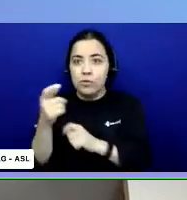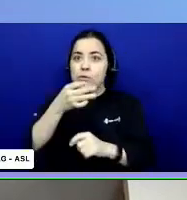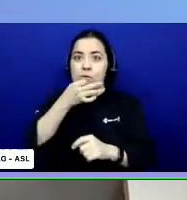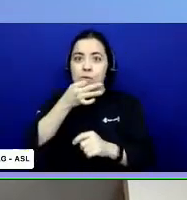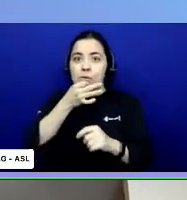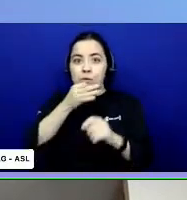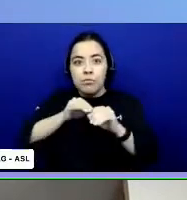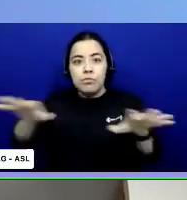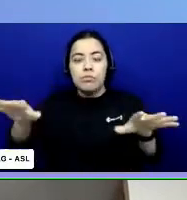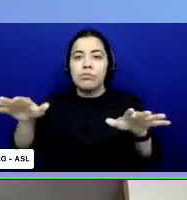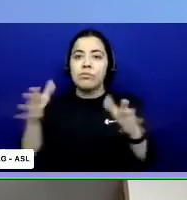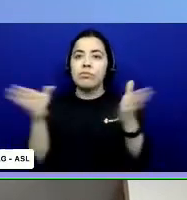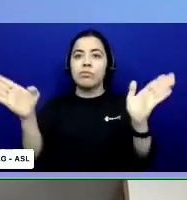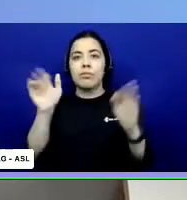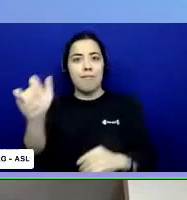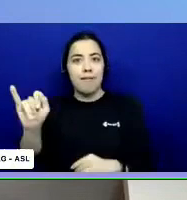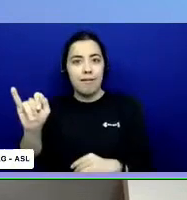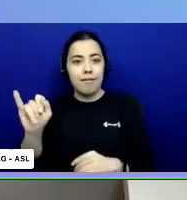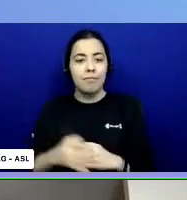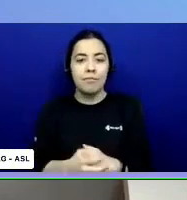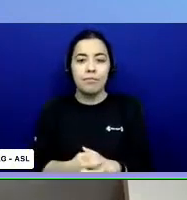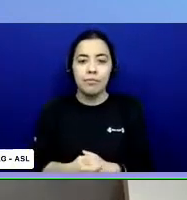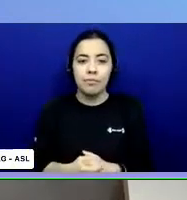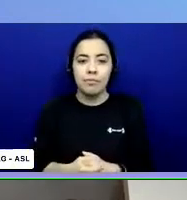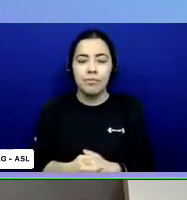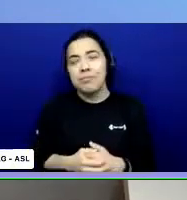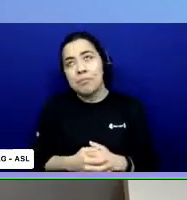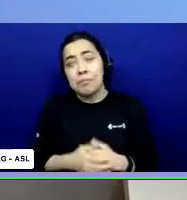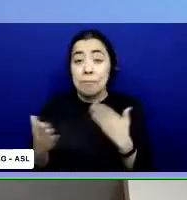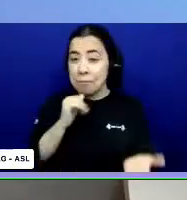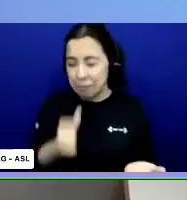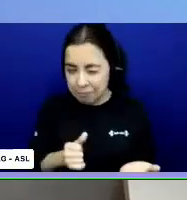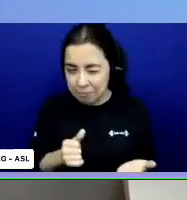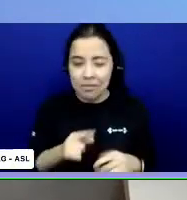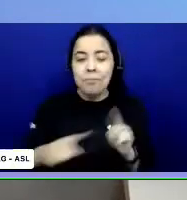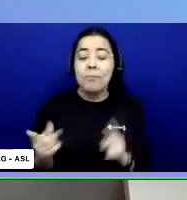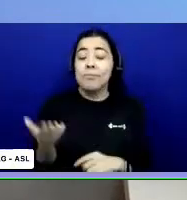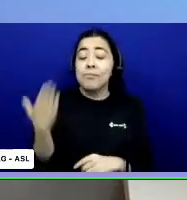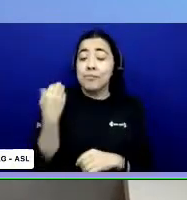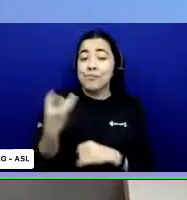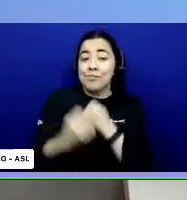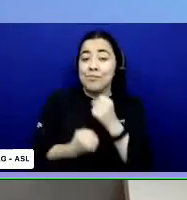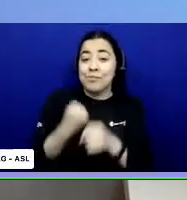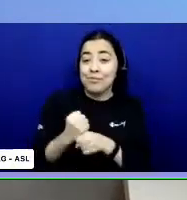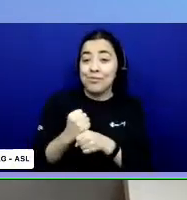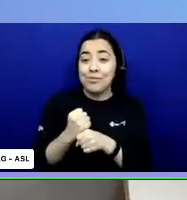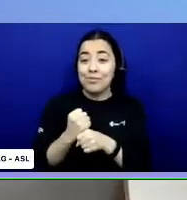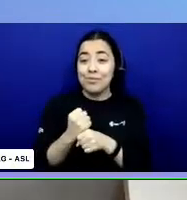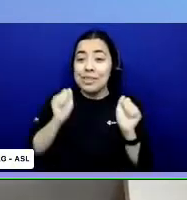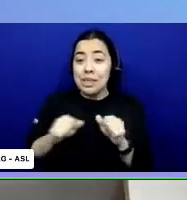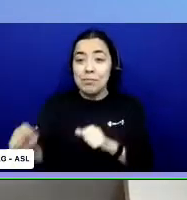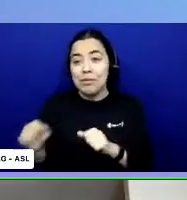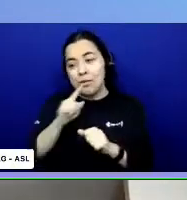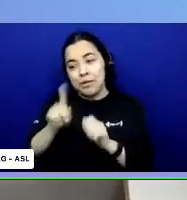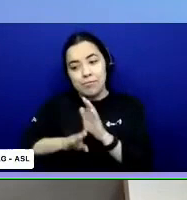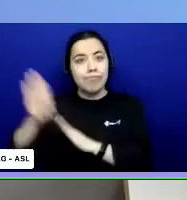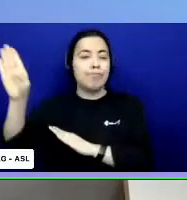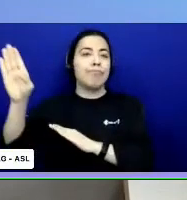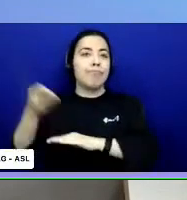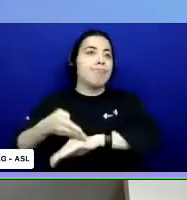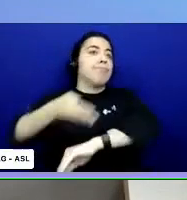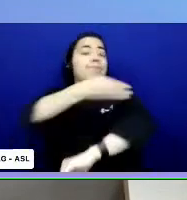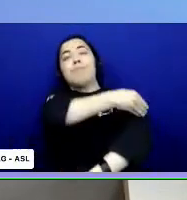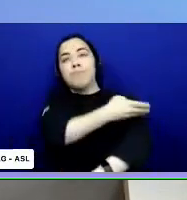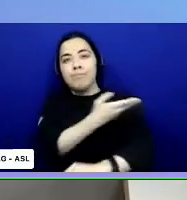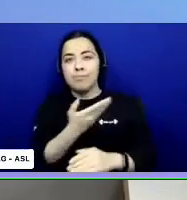general AI. Um, Maybe not, but over the past few years, ML capabilities have certainly advanced very